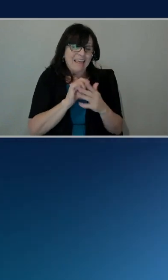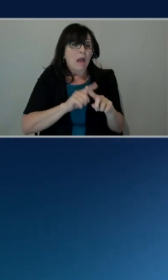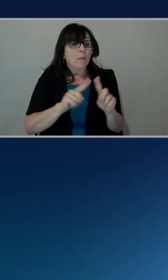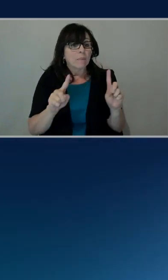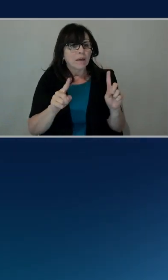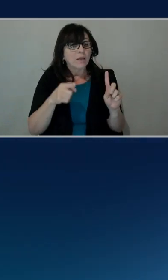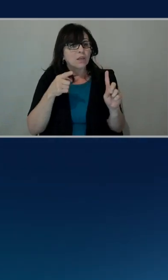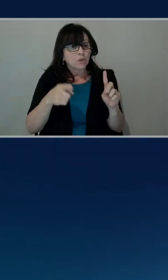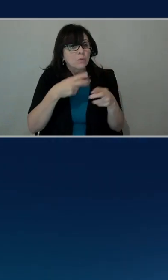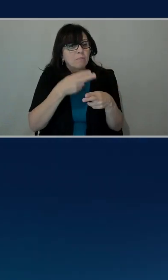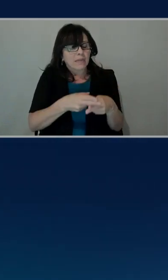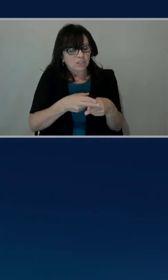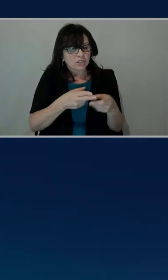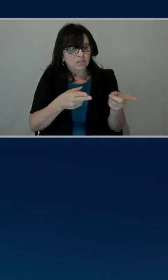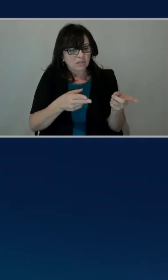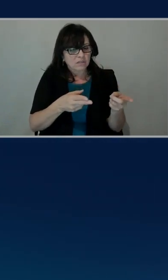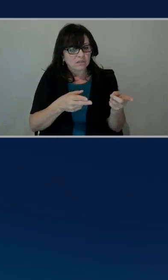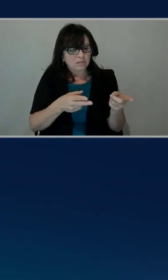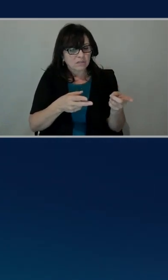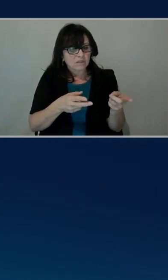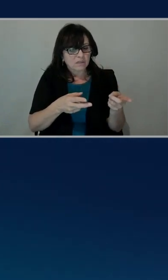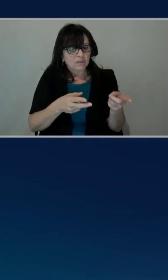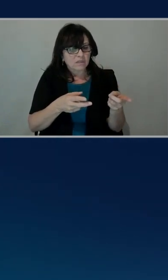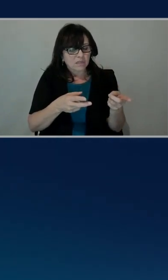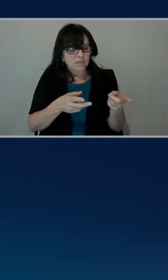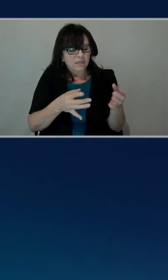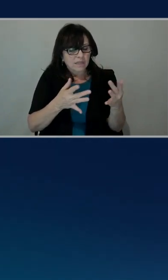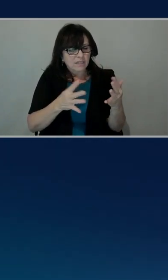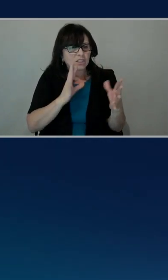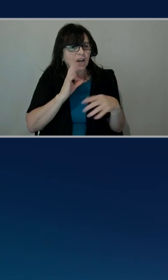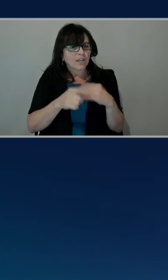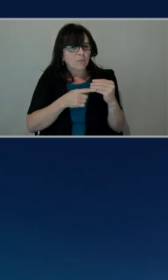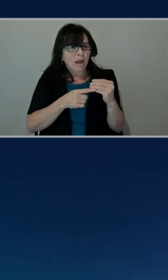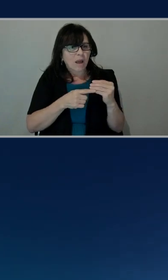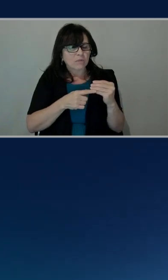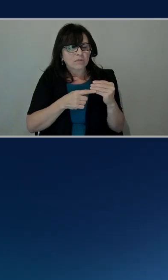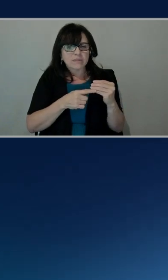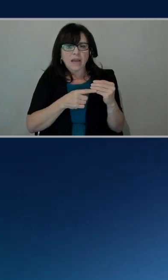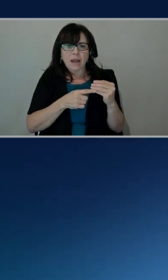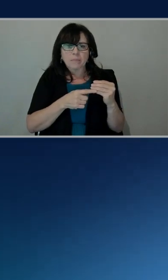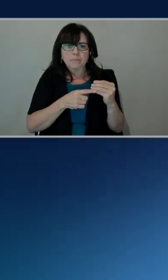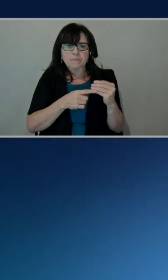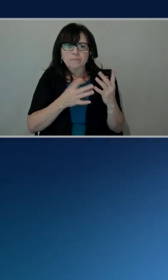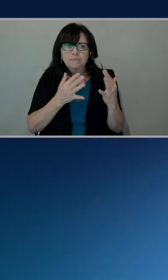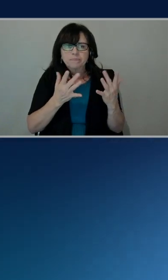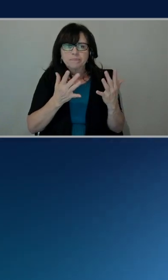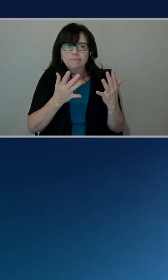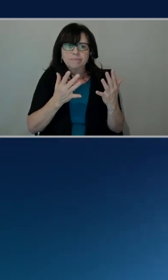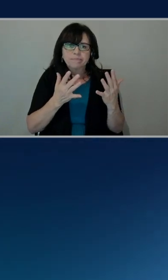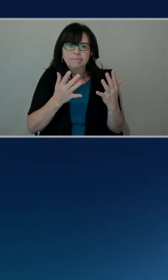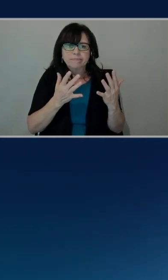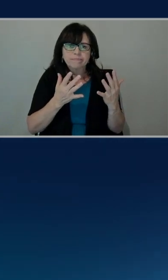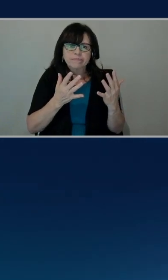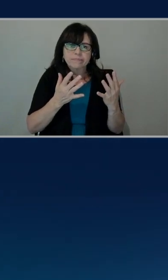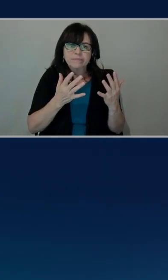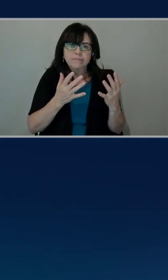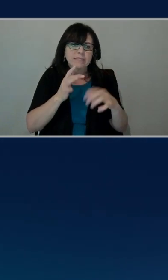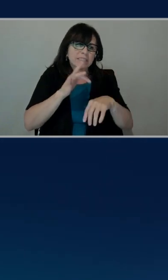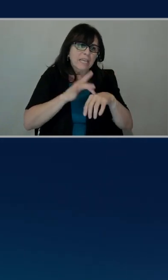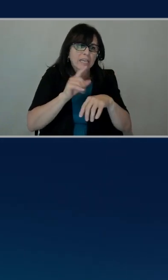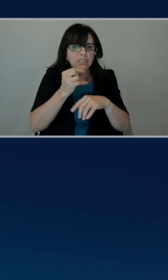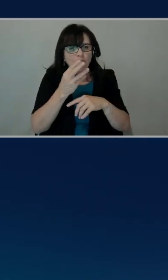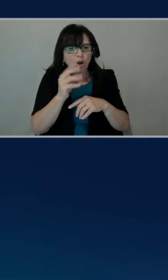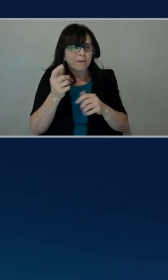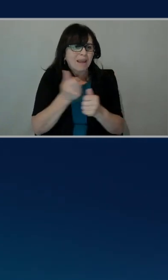mentioned, working with PyTorch and ARM. Can you talk to us a little bit about, anything you worked on around Graviton and